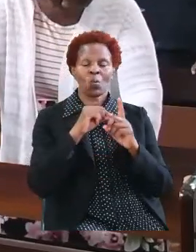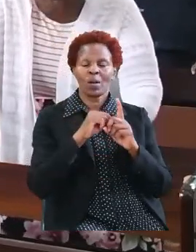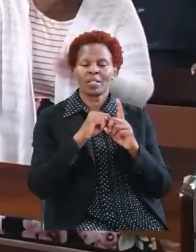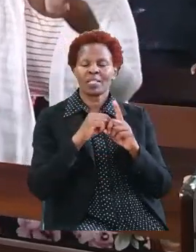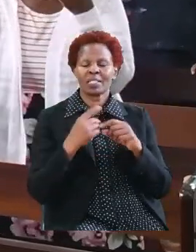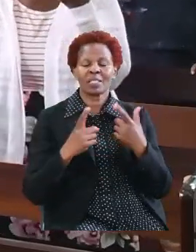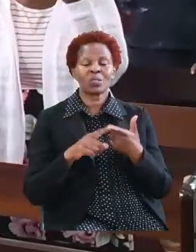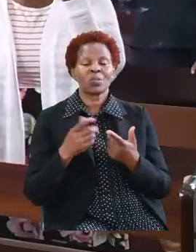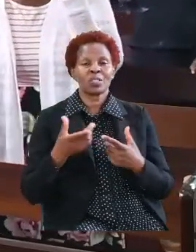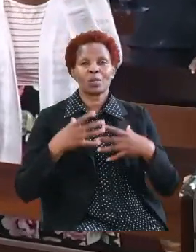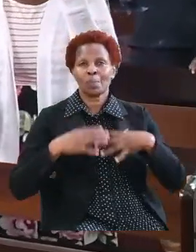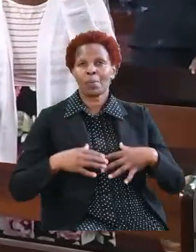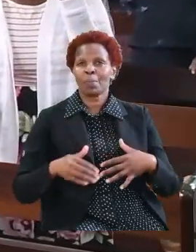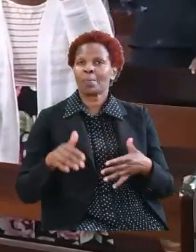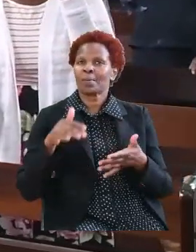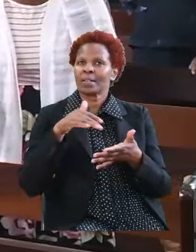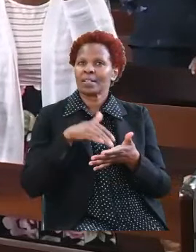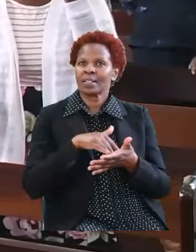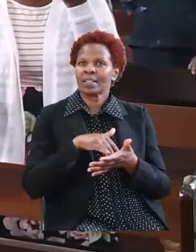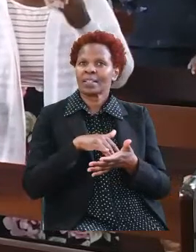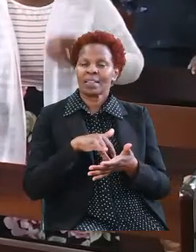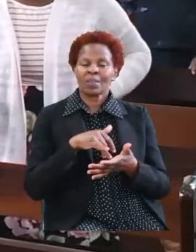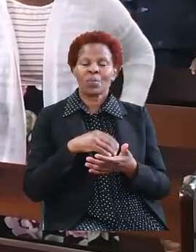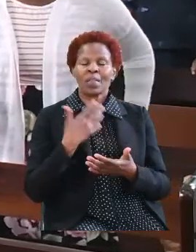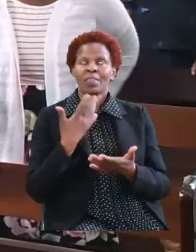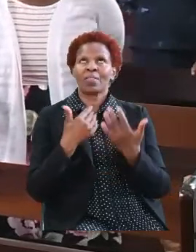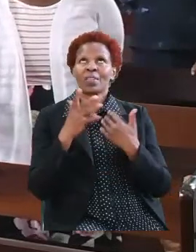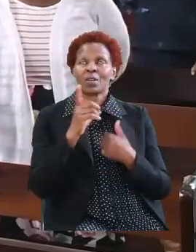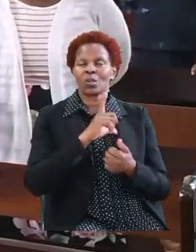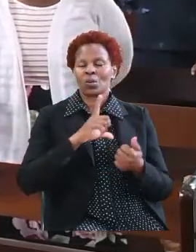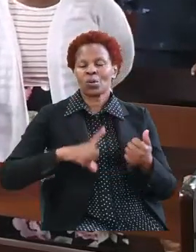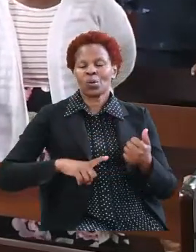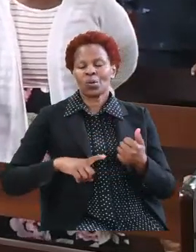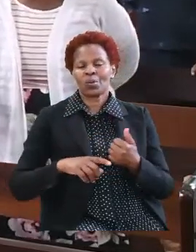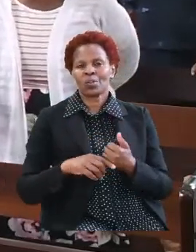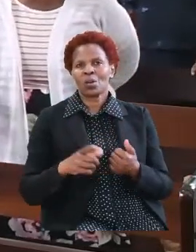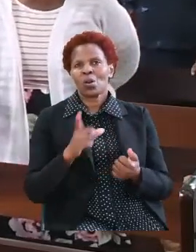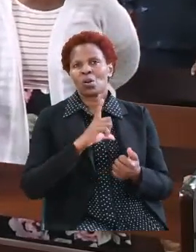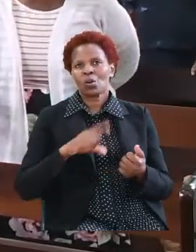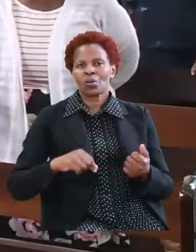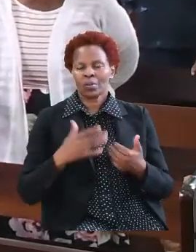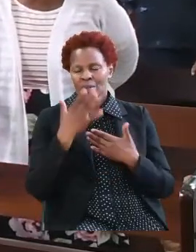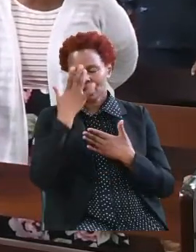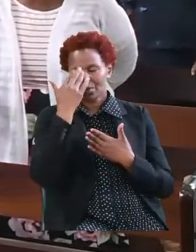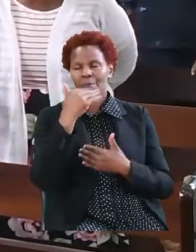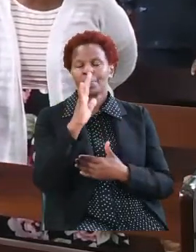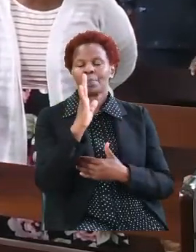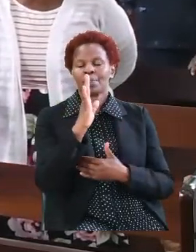confirmed to them again. Lord, we thank you. Lord, we honor you.